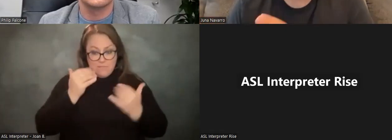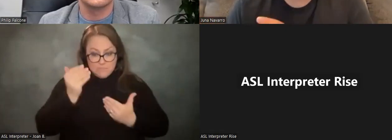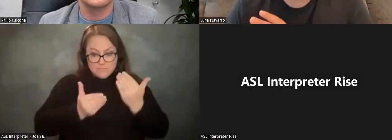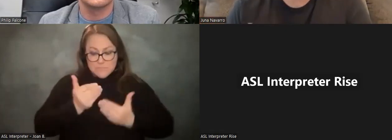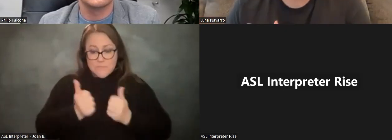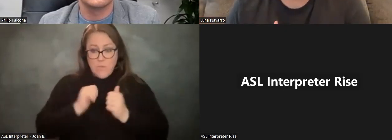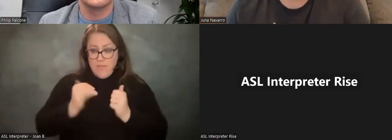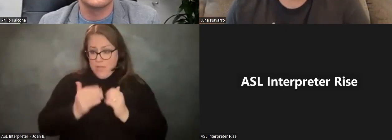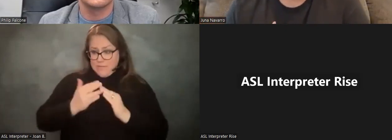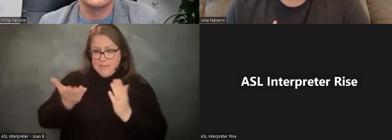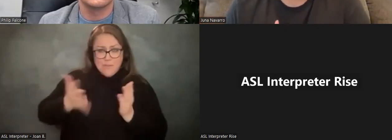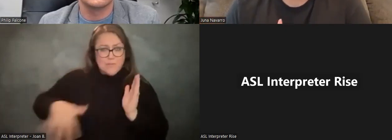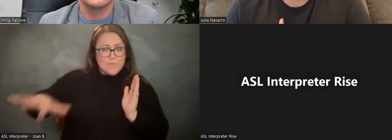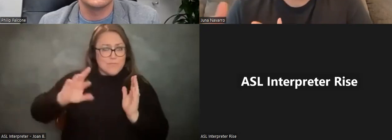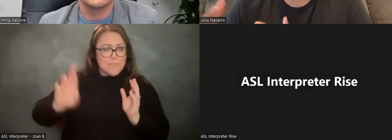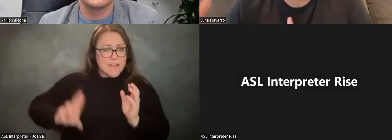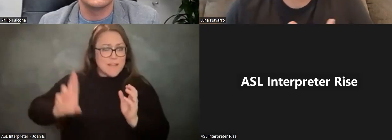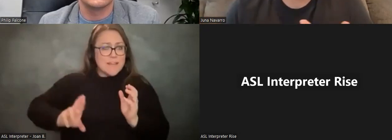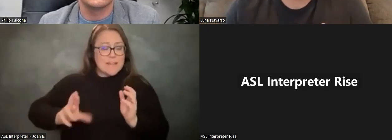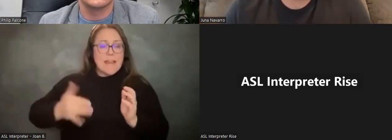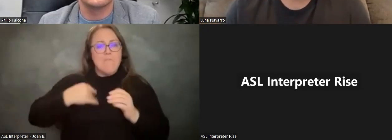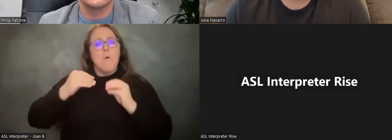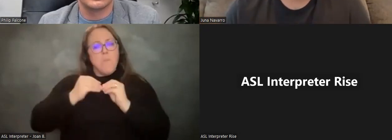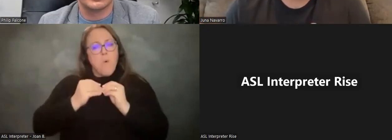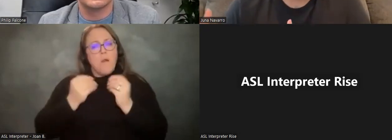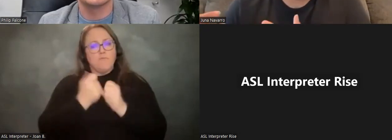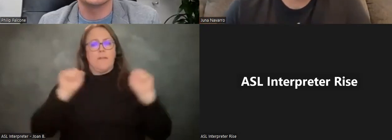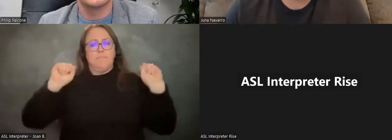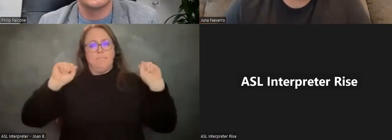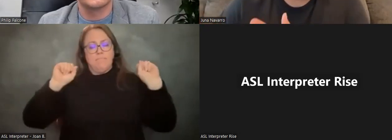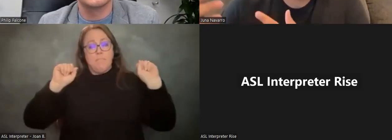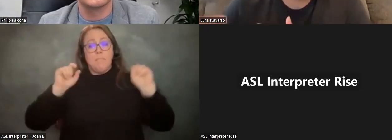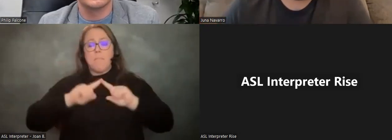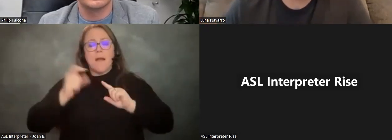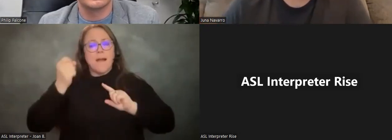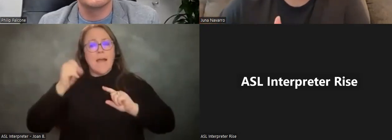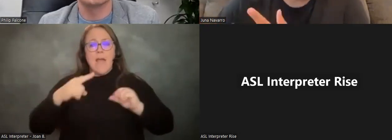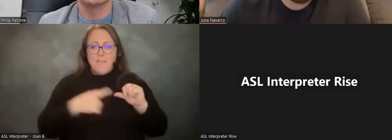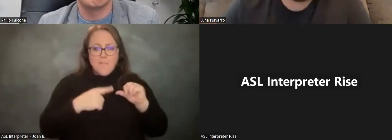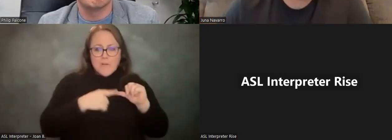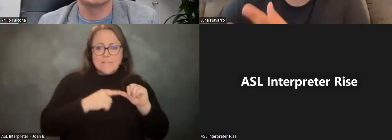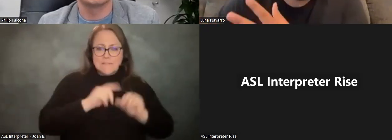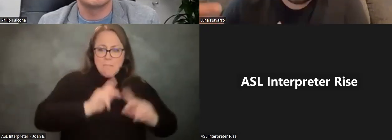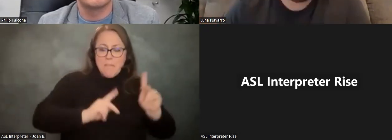city here in Riverside, where there's more creative freedom happening, but it had to take the early pioneers of